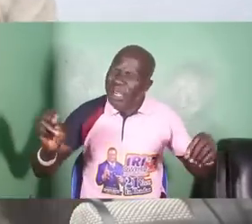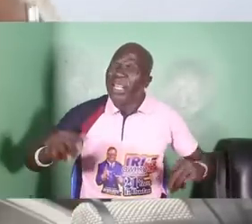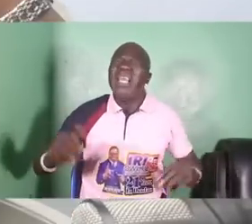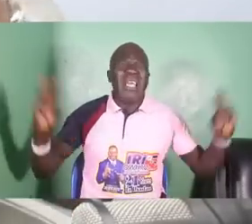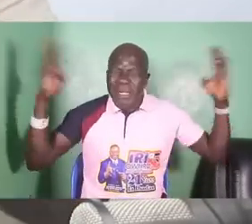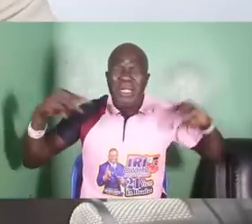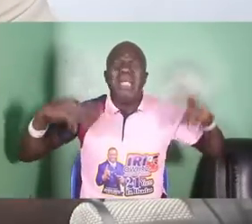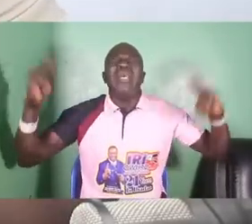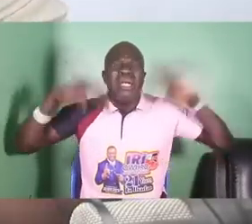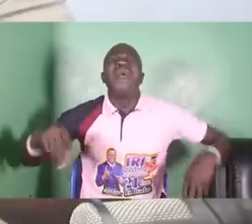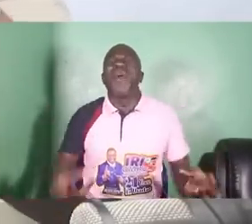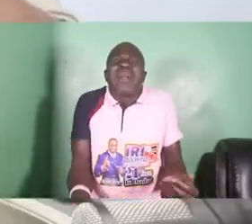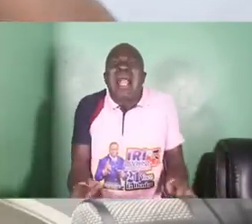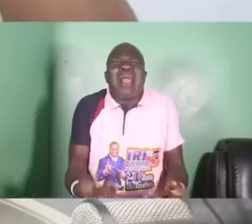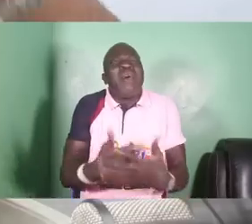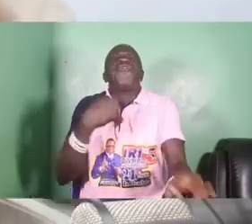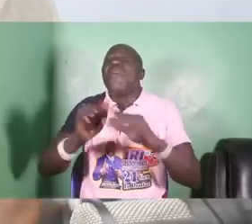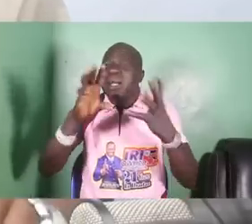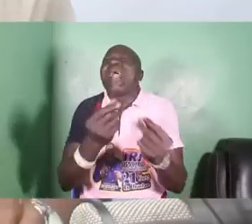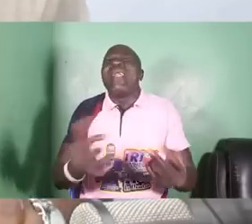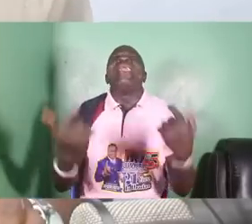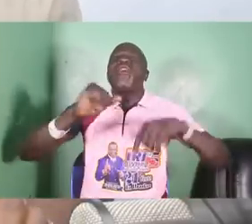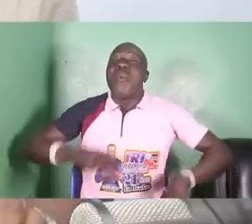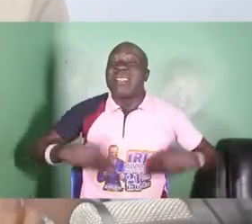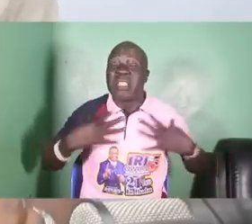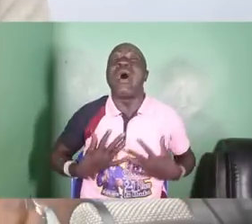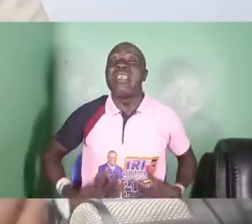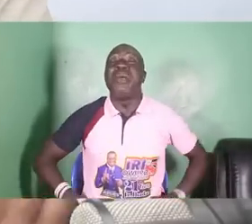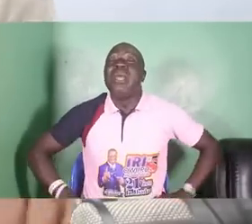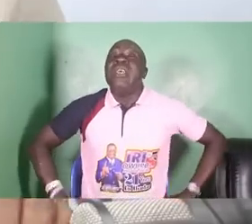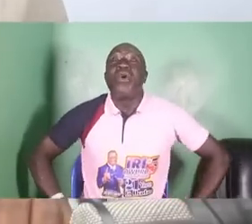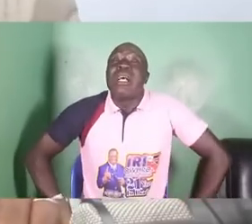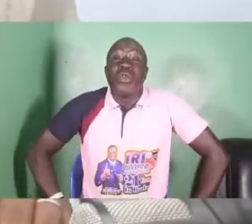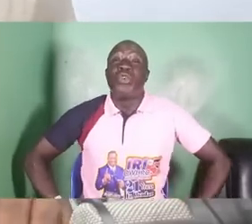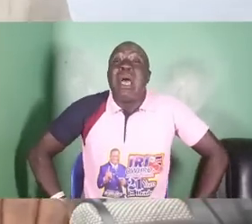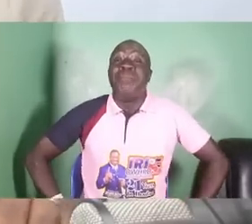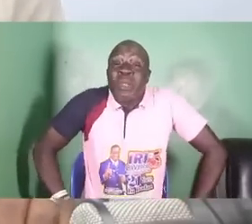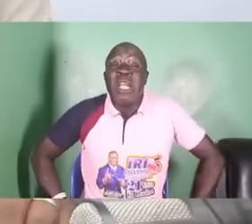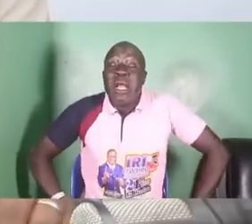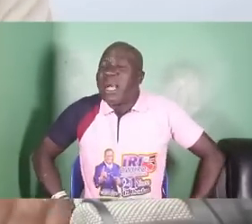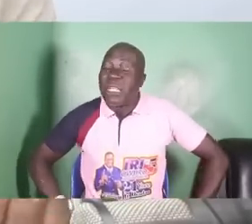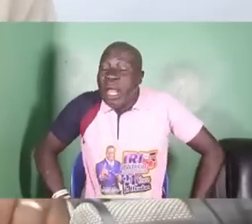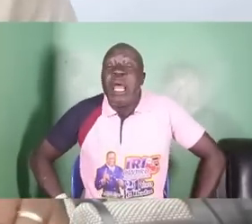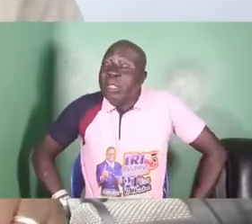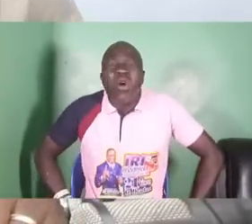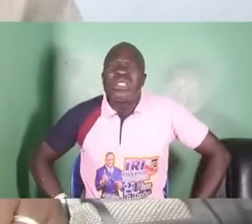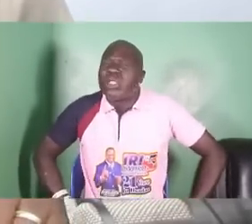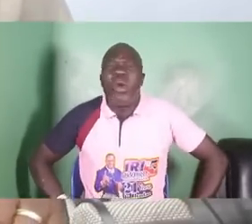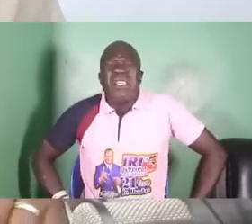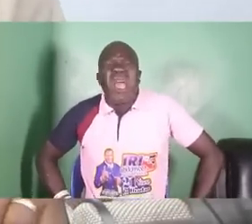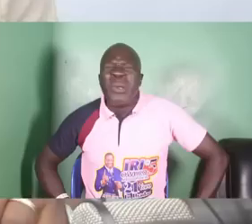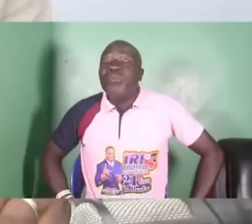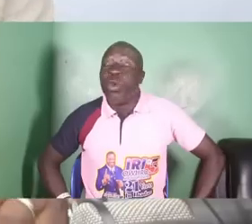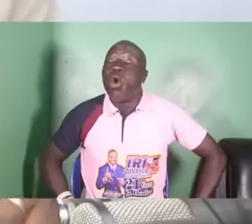come to my last name my husband and my children in the mighty name of your God of Babasebioba let dew from the ground